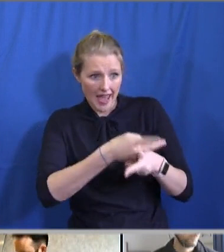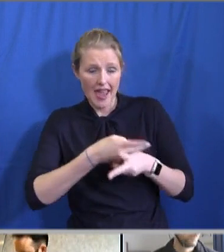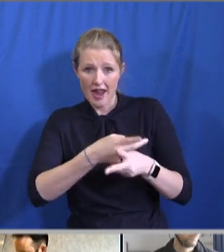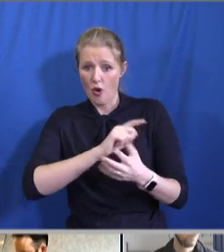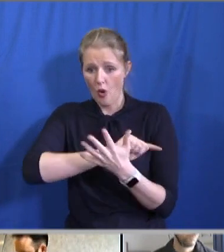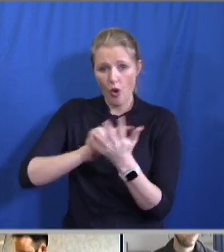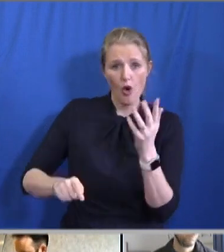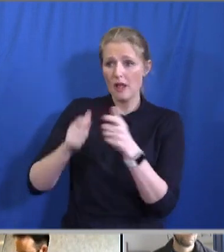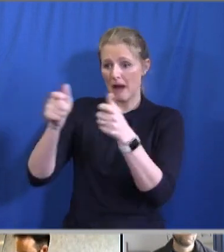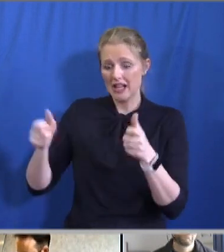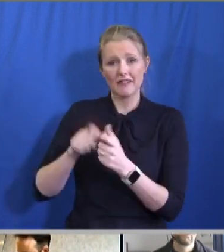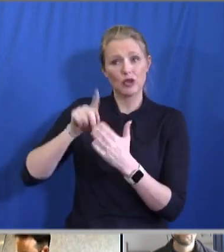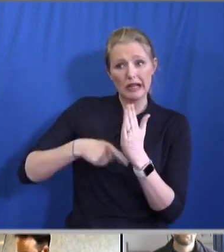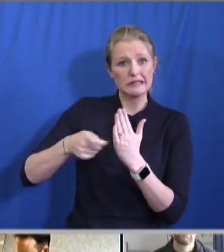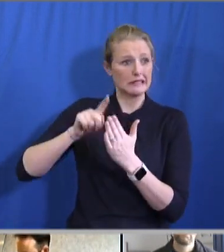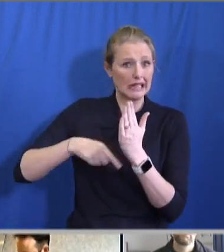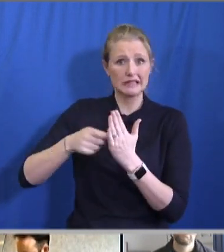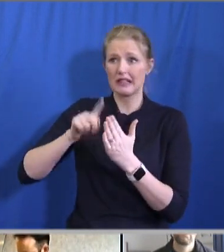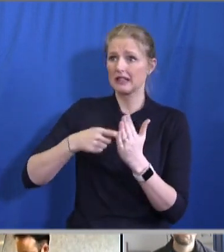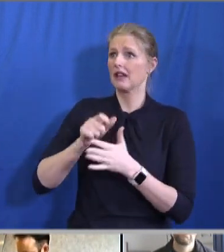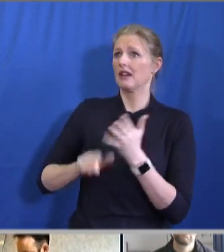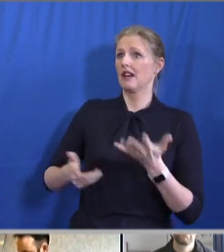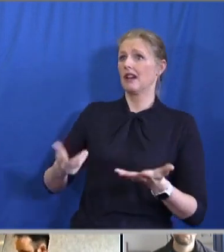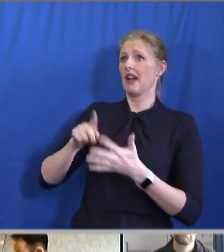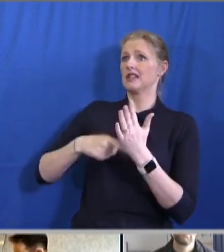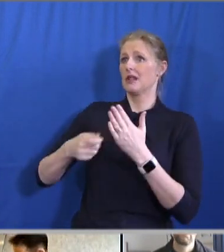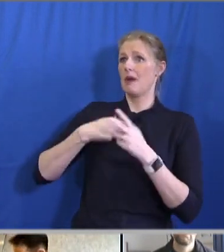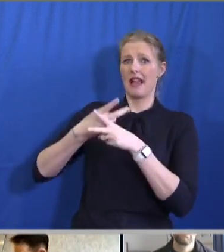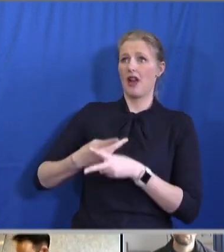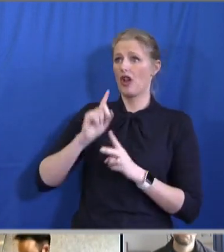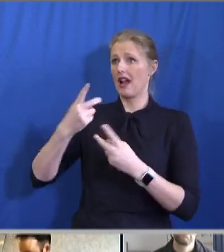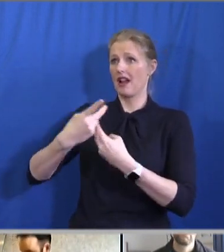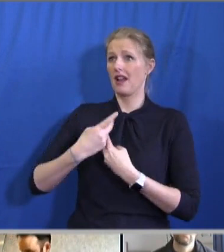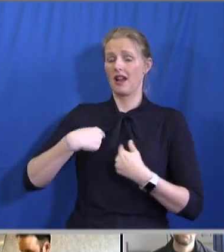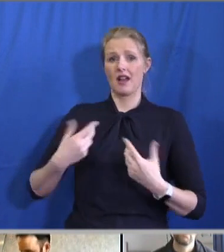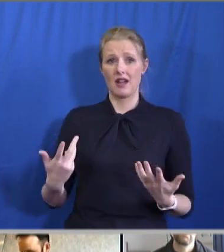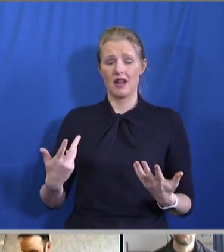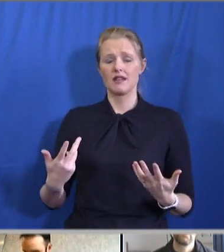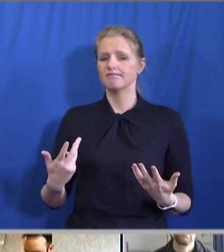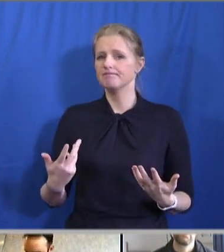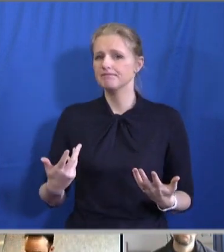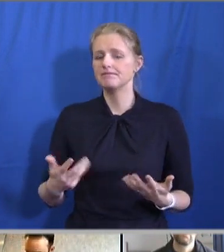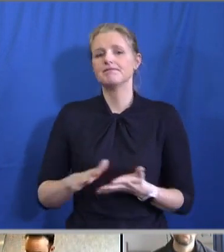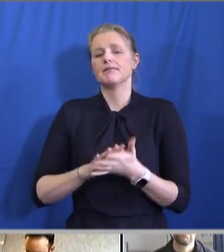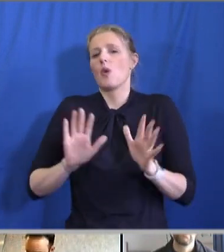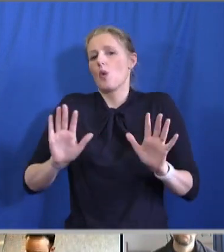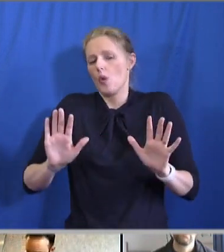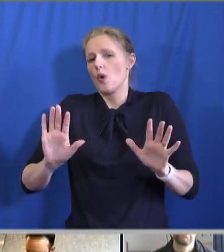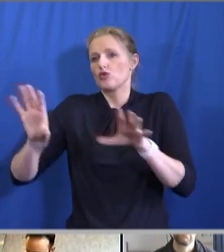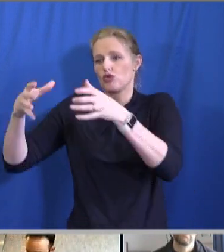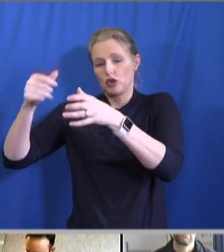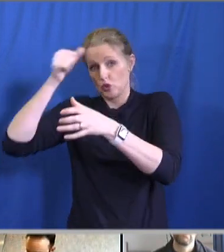us as a department, but also the trusts, who were then feeling, and rightly so, were obliged that they were going to have to pick